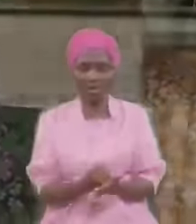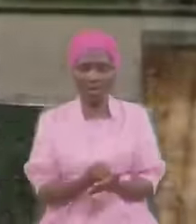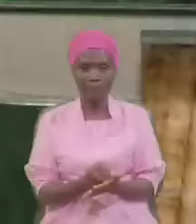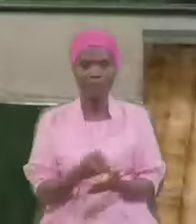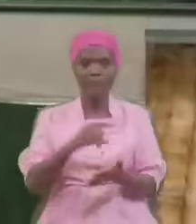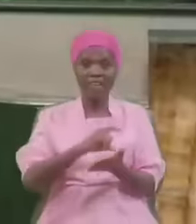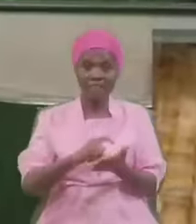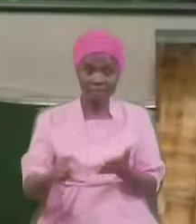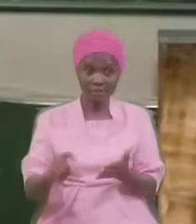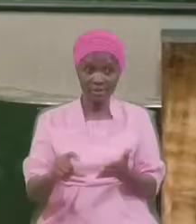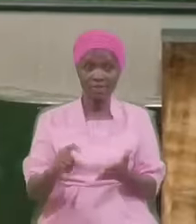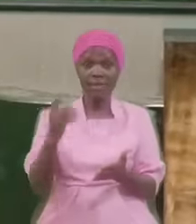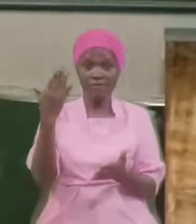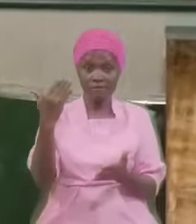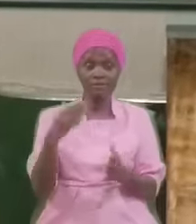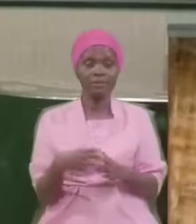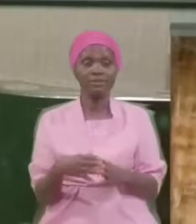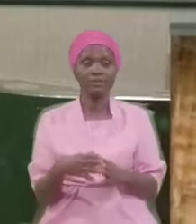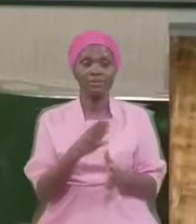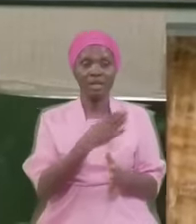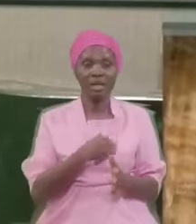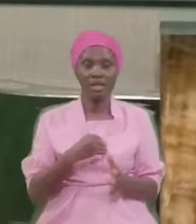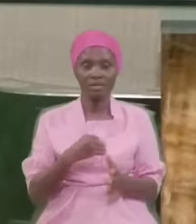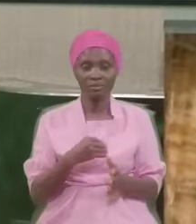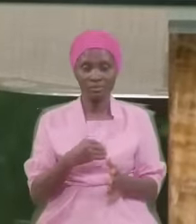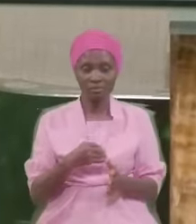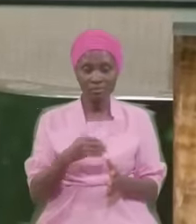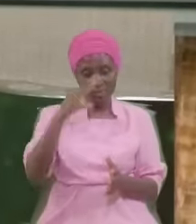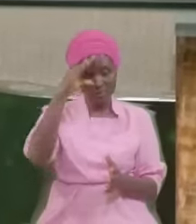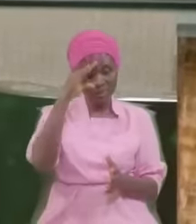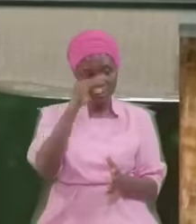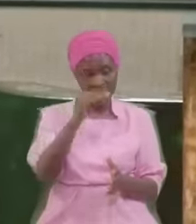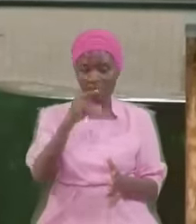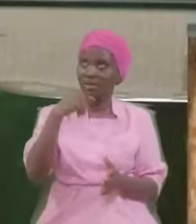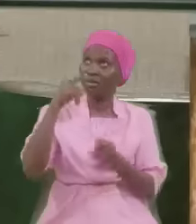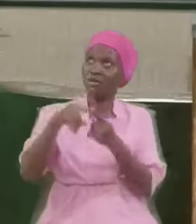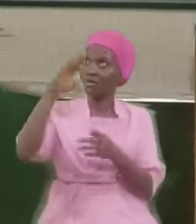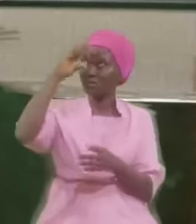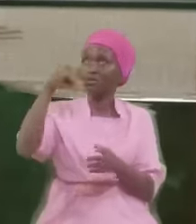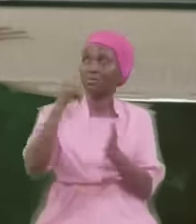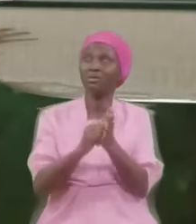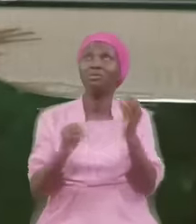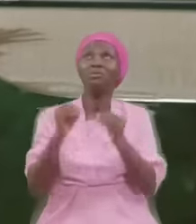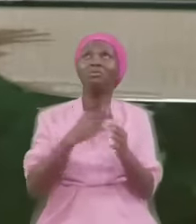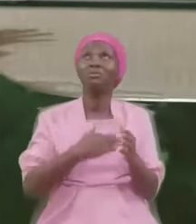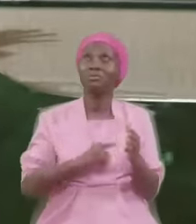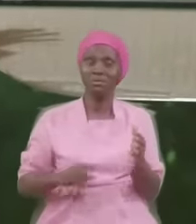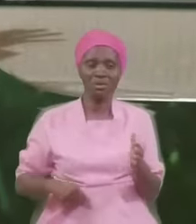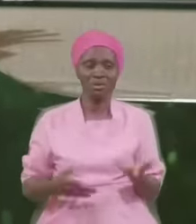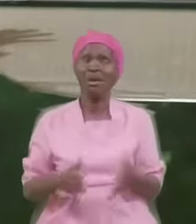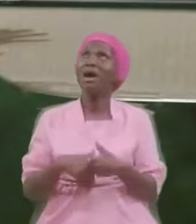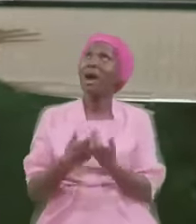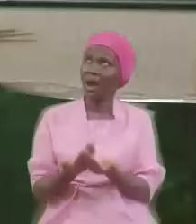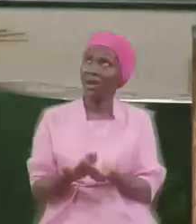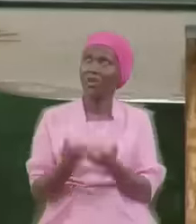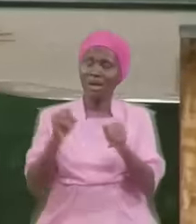In verse 15, and he said unto him, O my Lord, wherewith shall I save